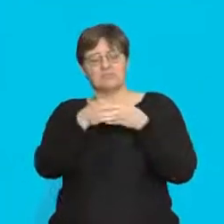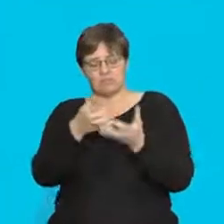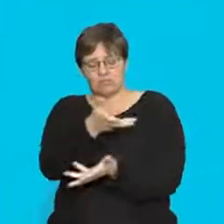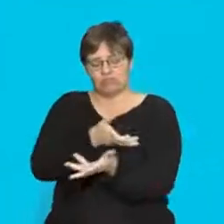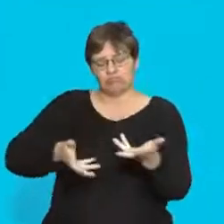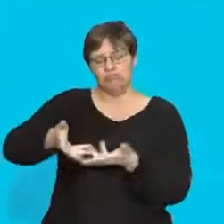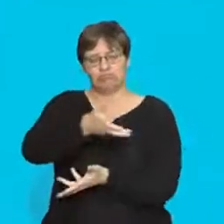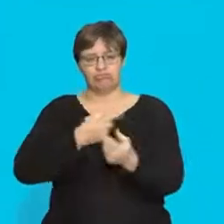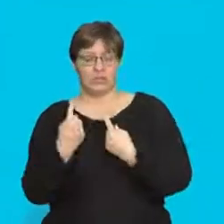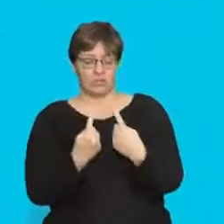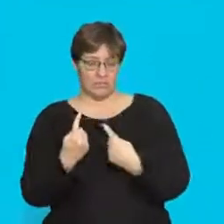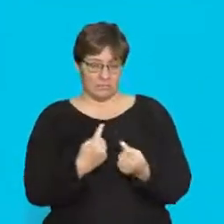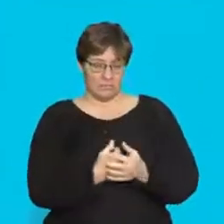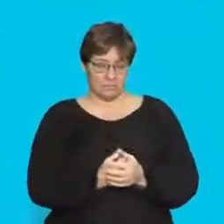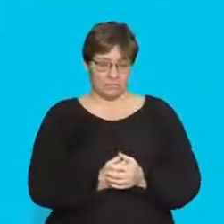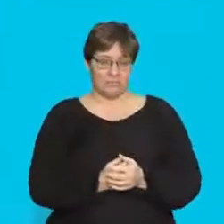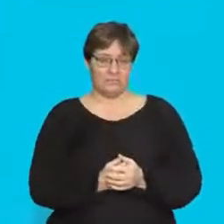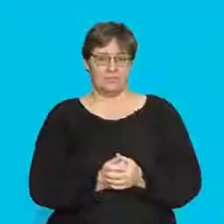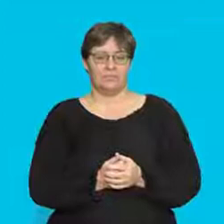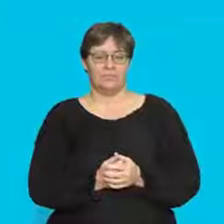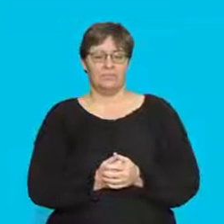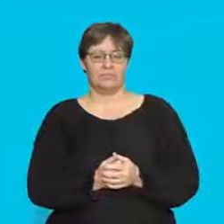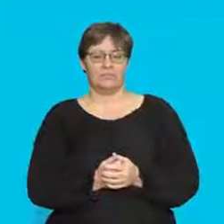all interact with each other.